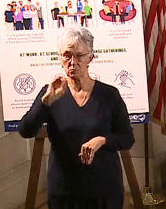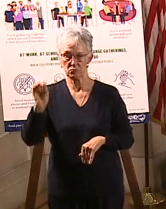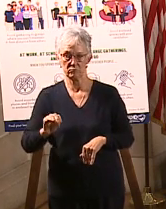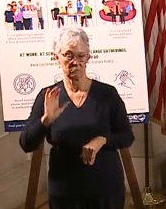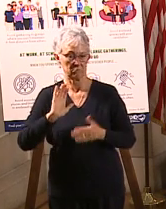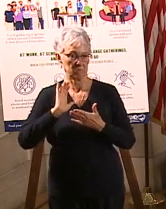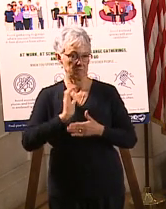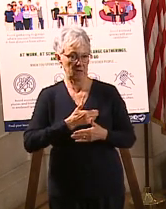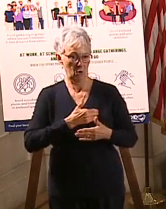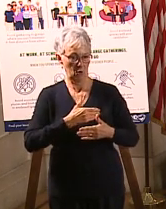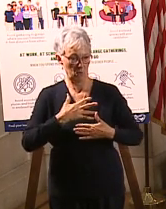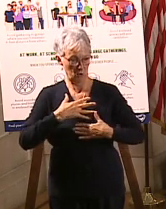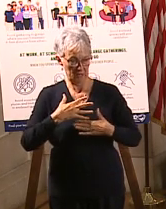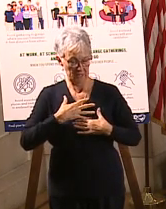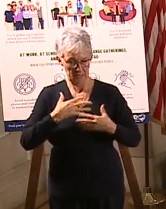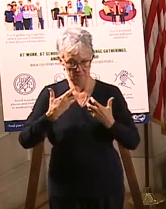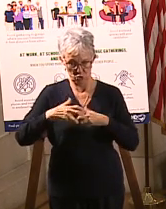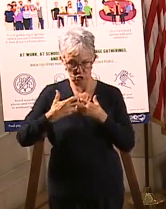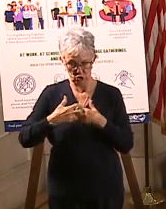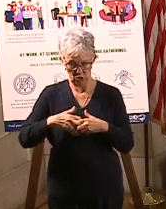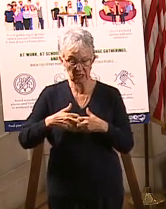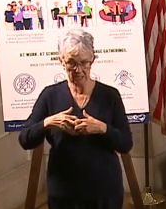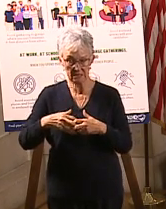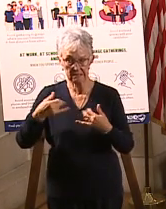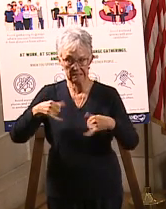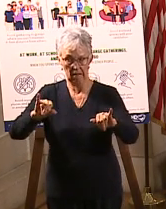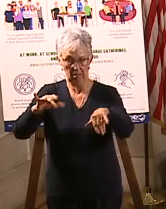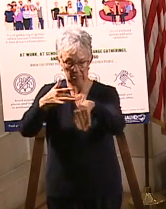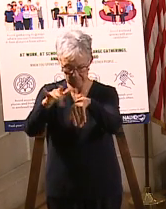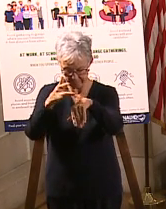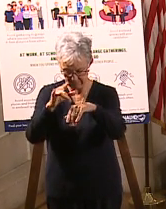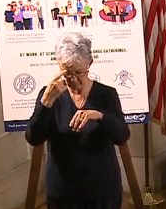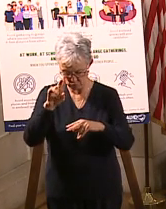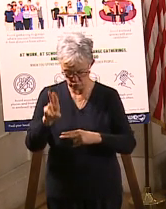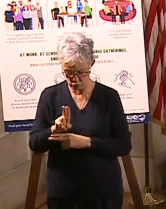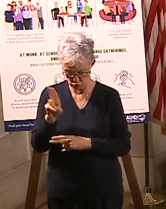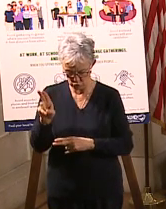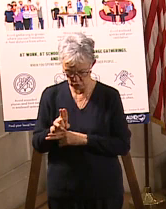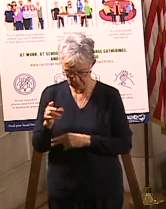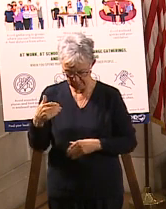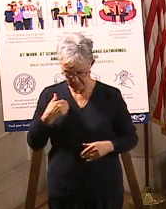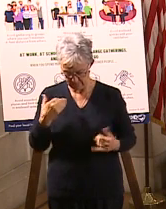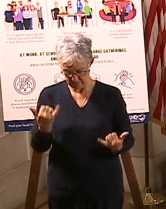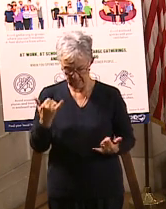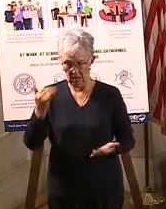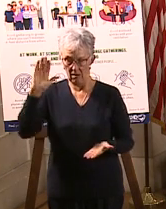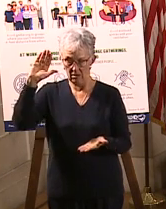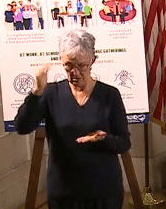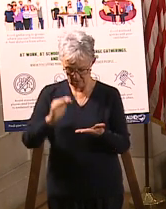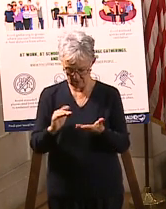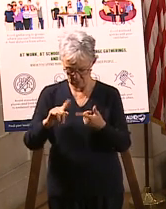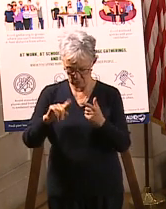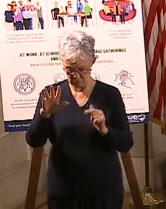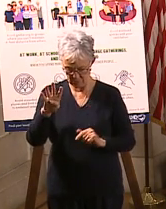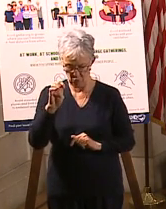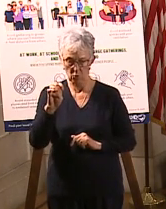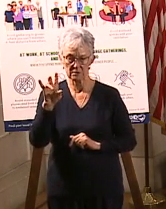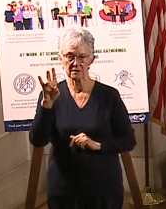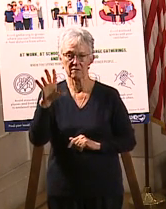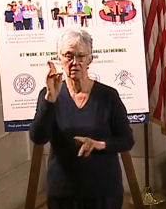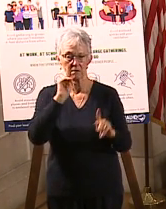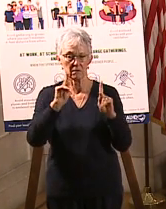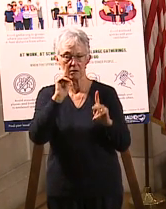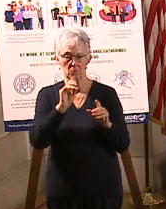is down by half from where we were at our peak on November 23rd of 987, but we want to make sure we continue to preserve that